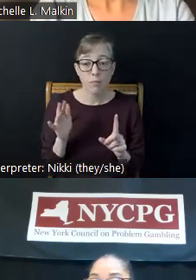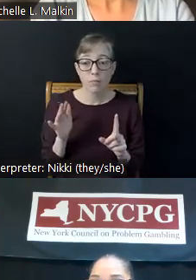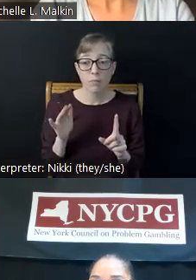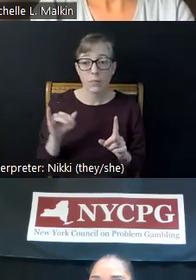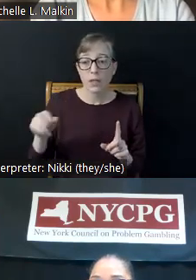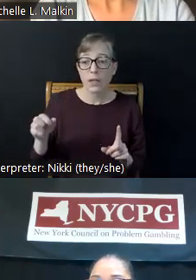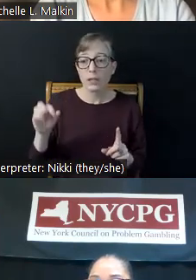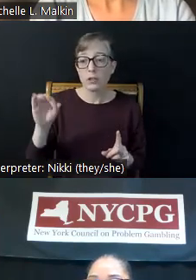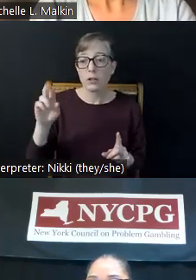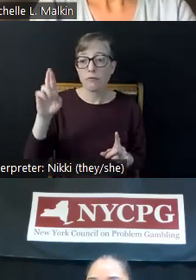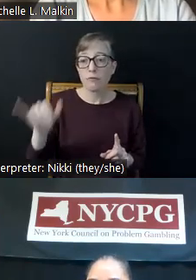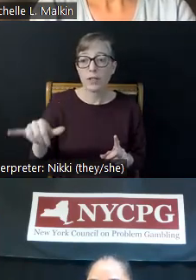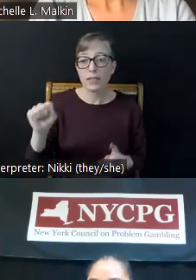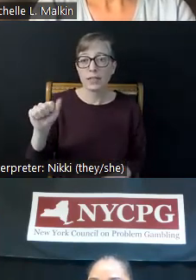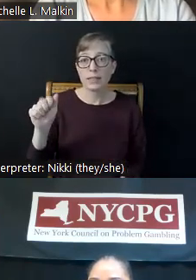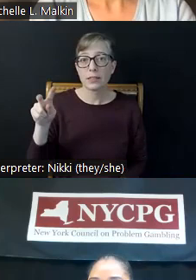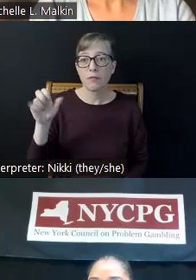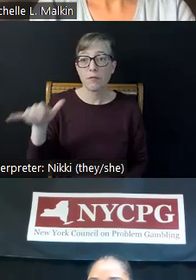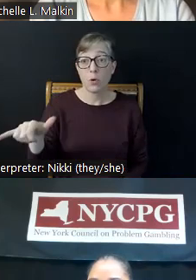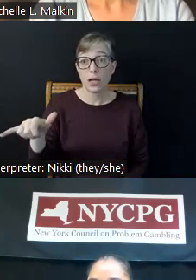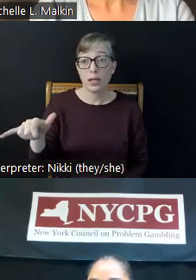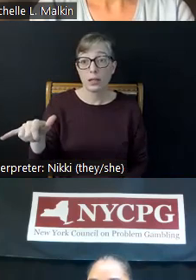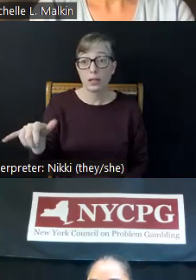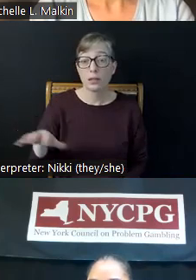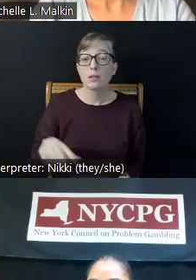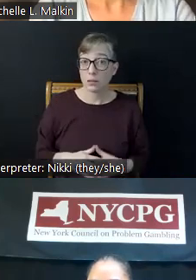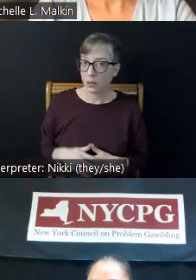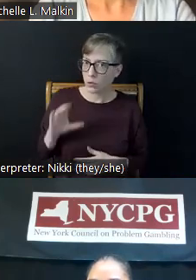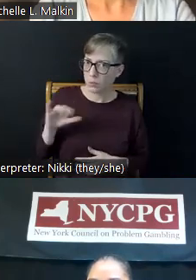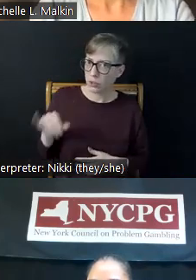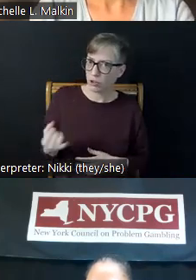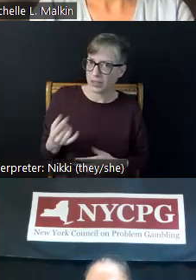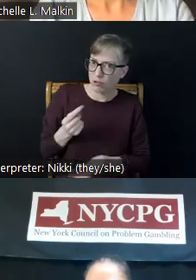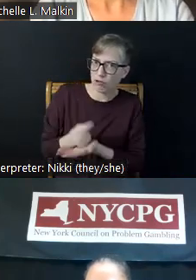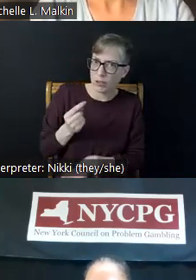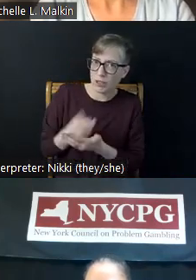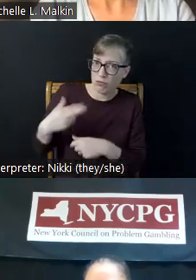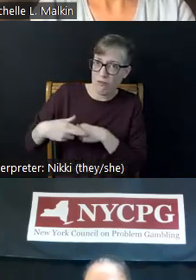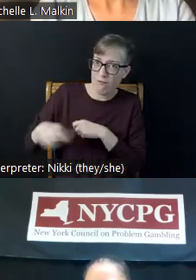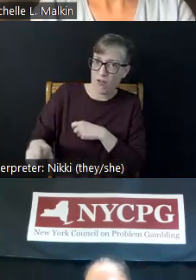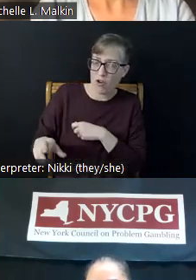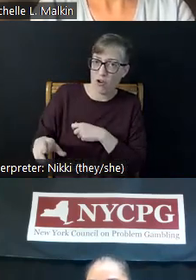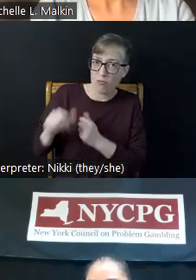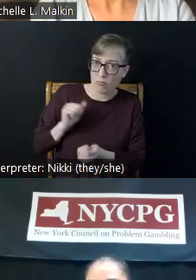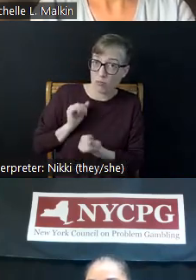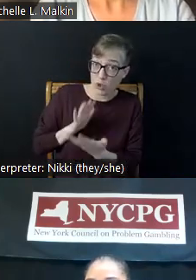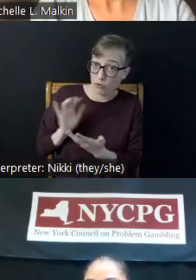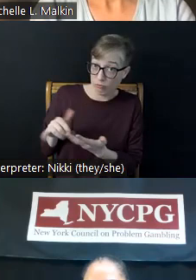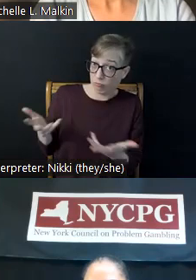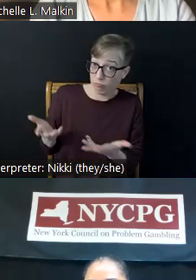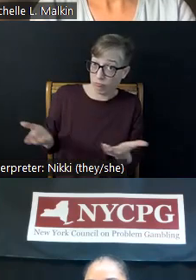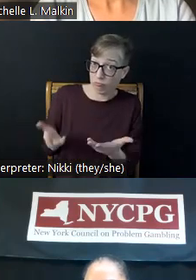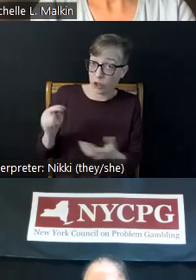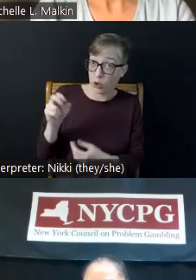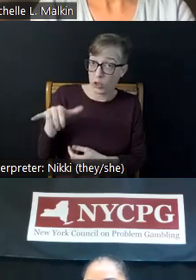Jeffrey Savoy. Does the criminal justice to treatment referral mechanism exist in New York State?